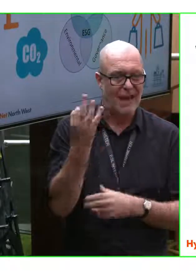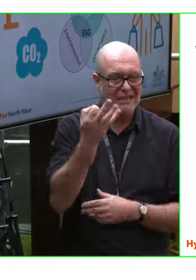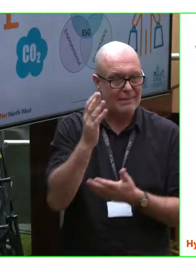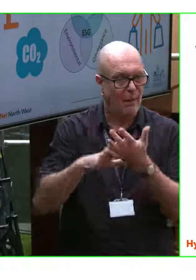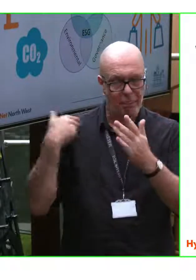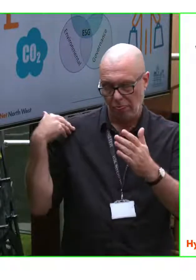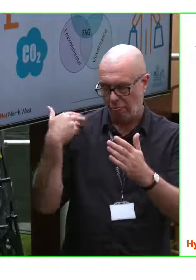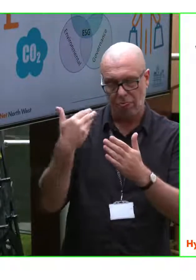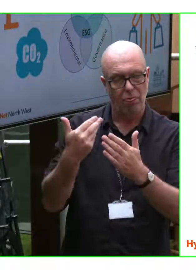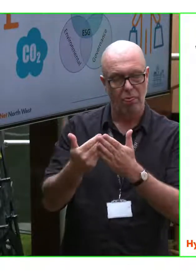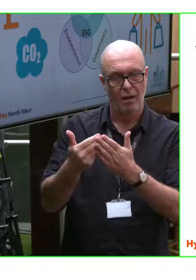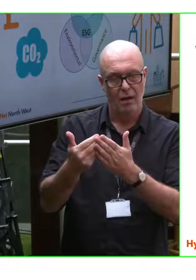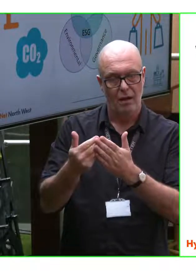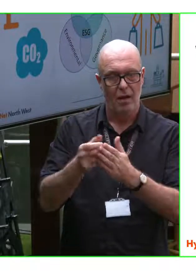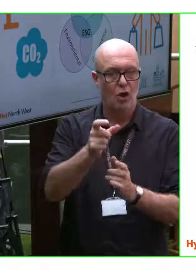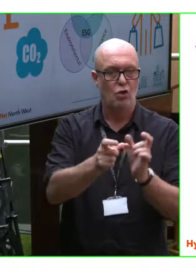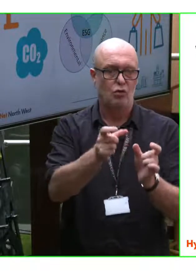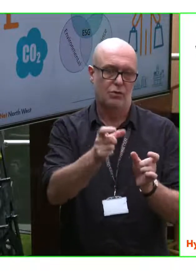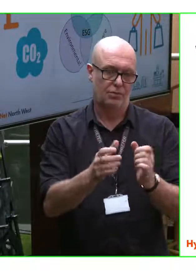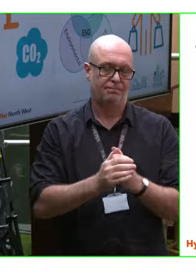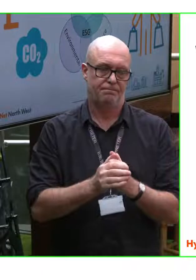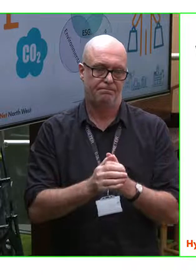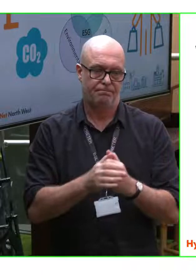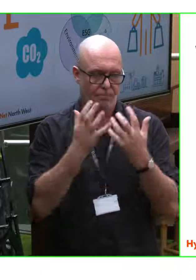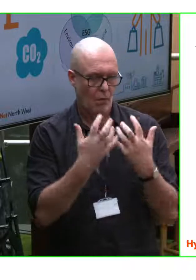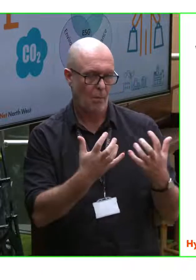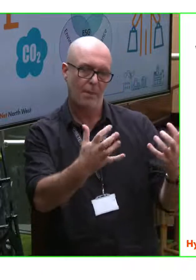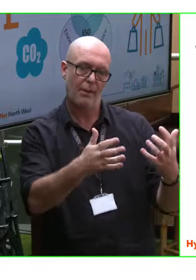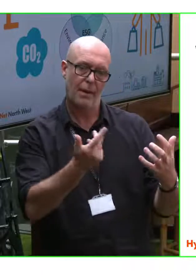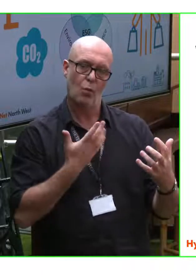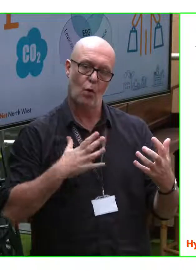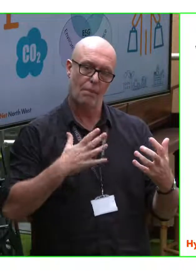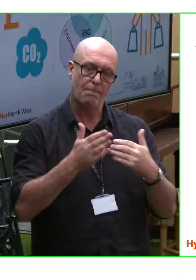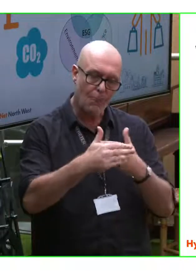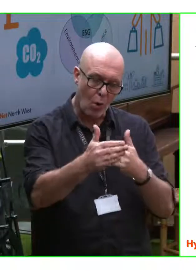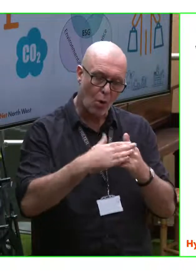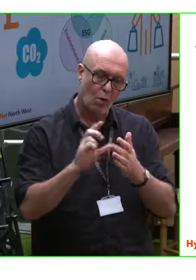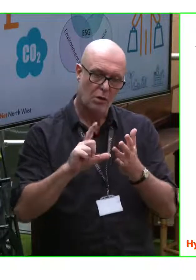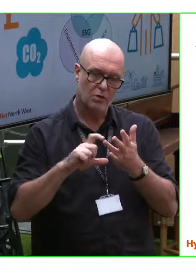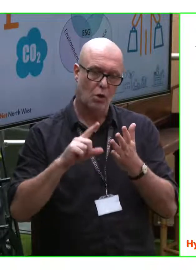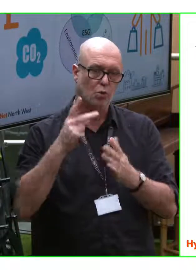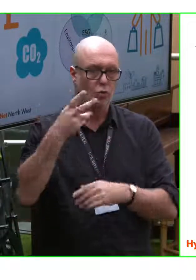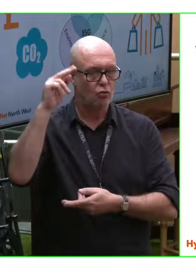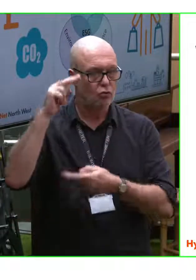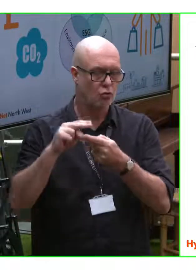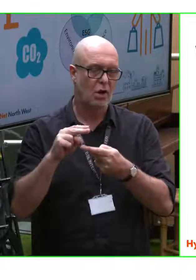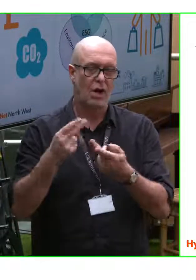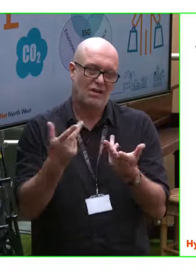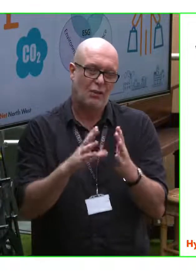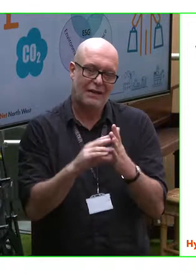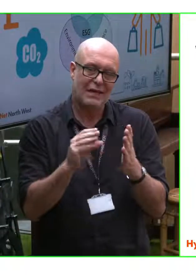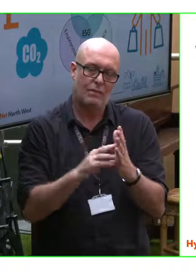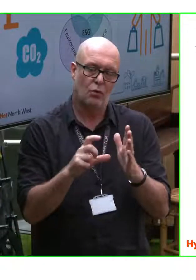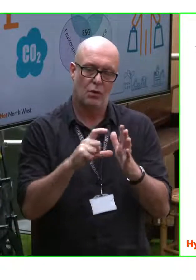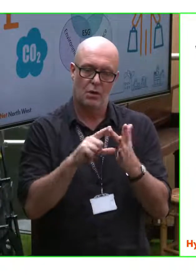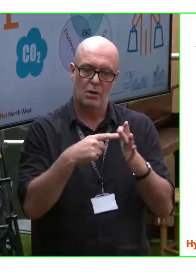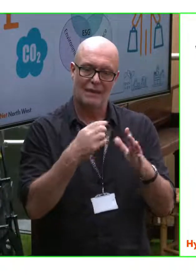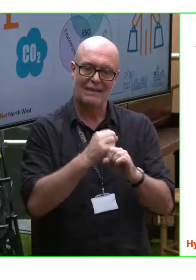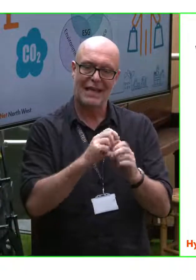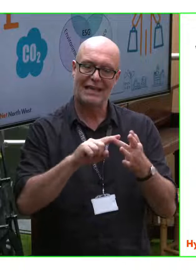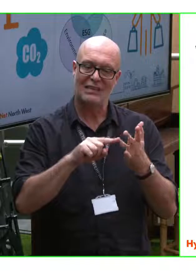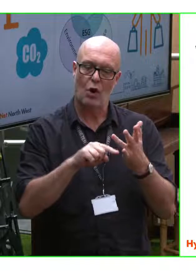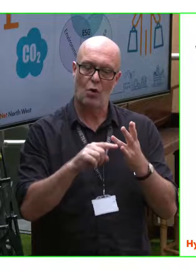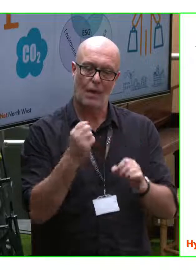doing here, is customers. Customers are demanding low carbon. So if I give you an example, take Diageo. They make